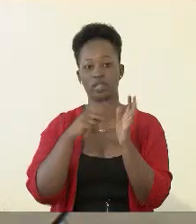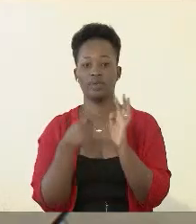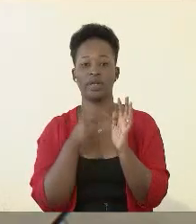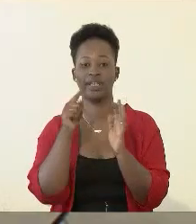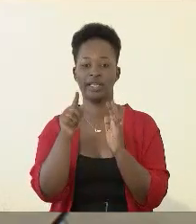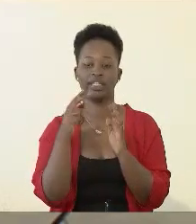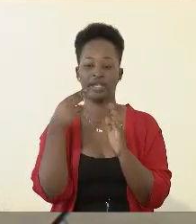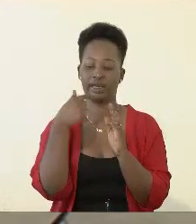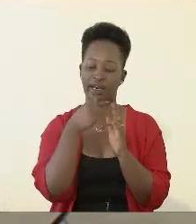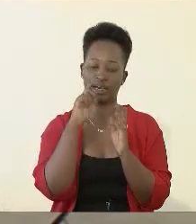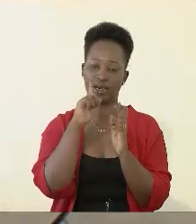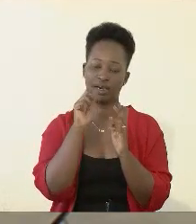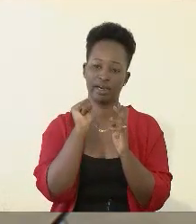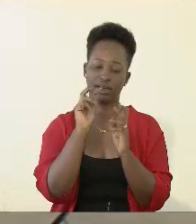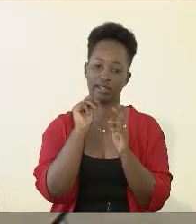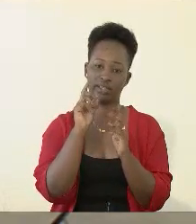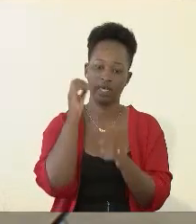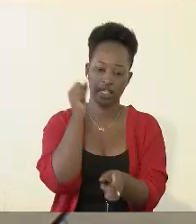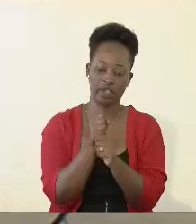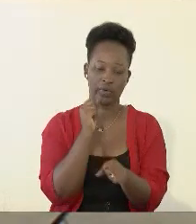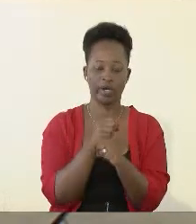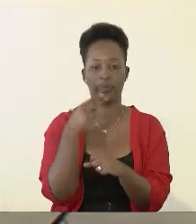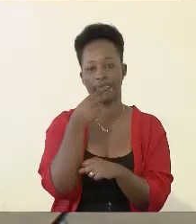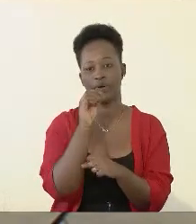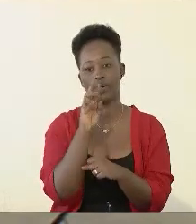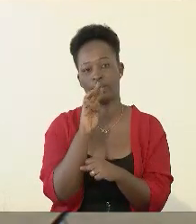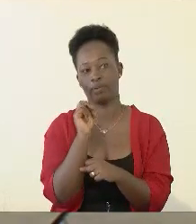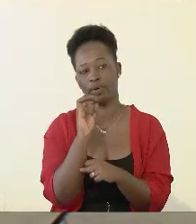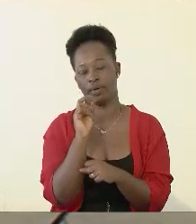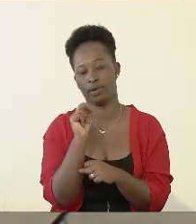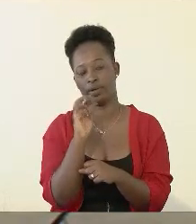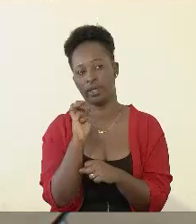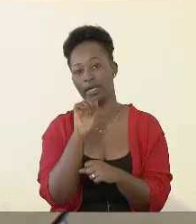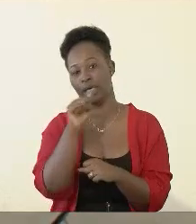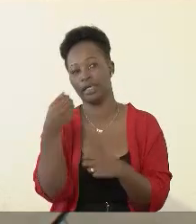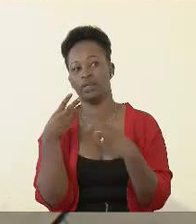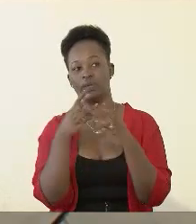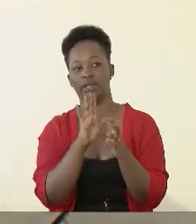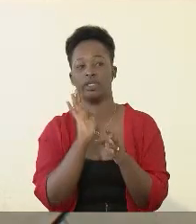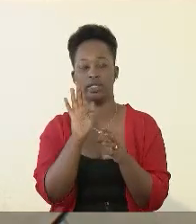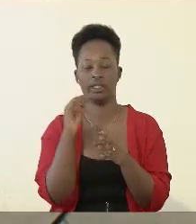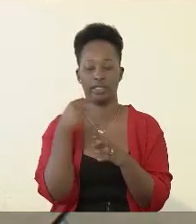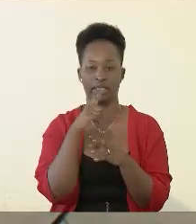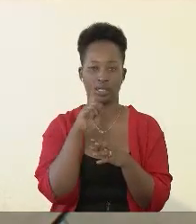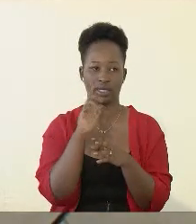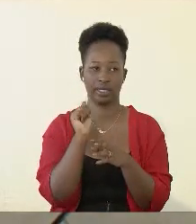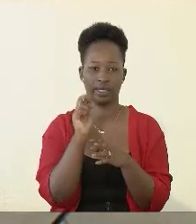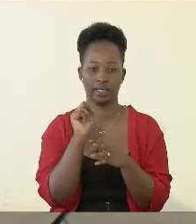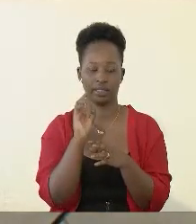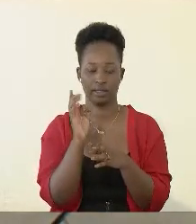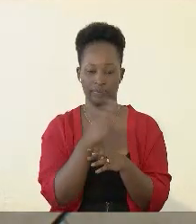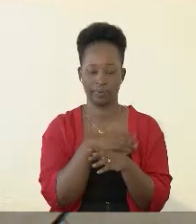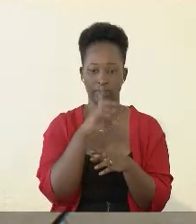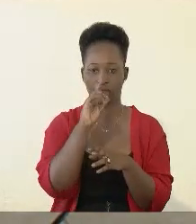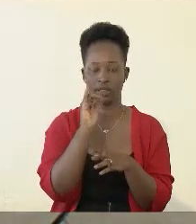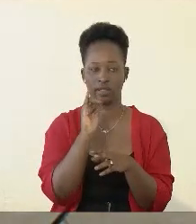produces hormones. Another way, the pancreas is also an exocrine gland because it secretes